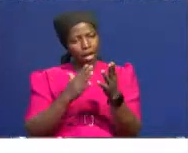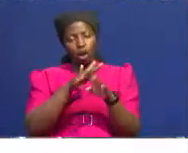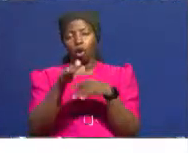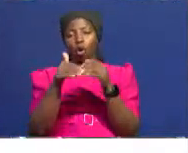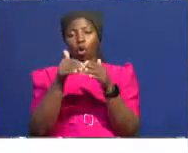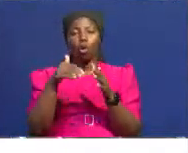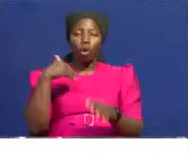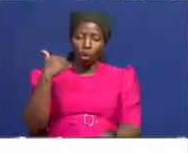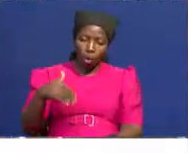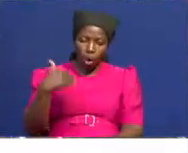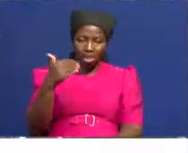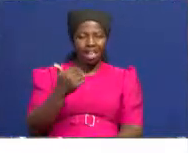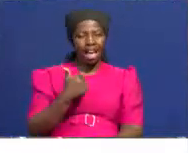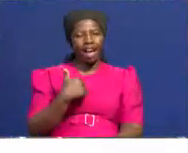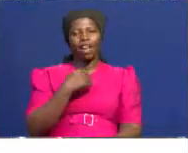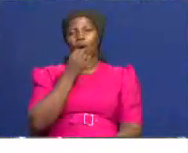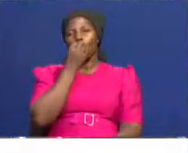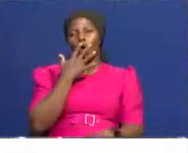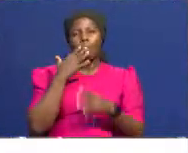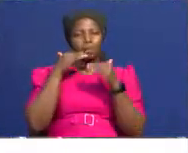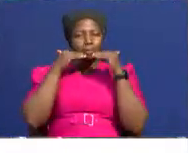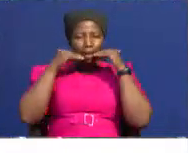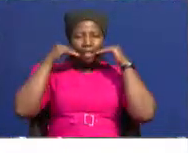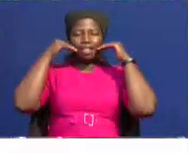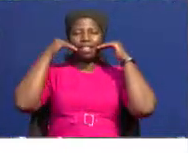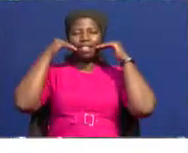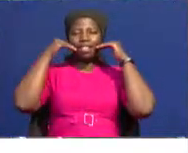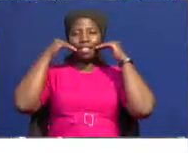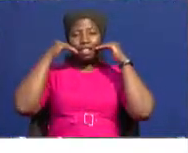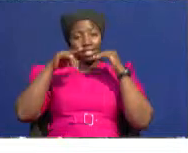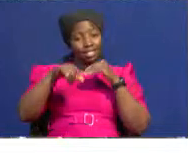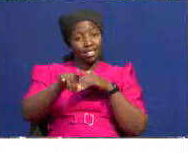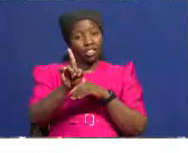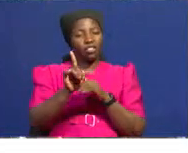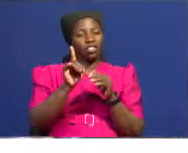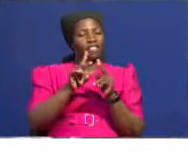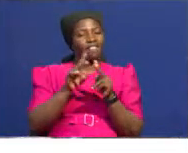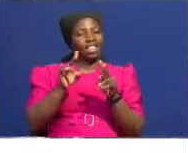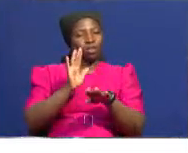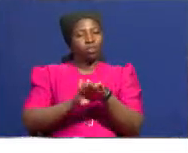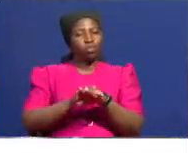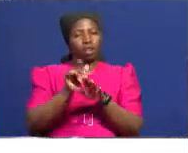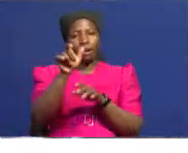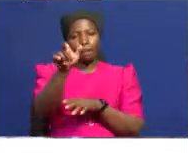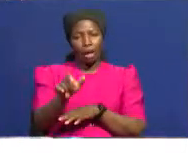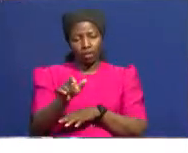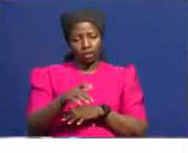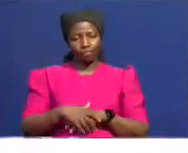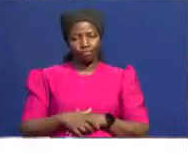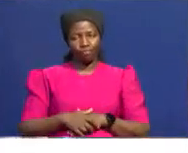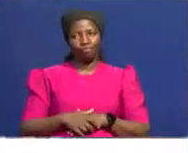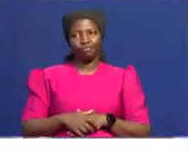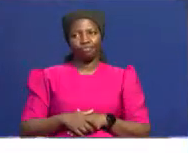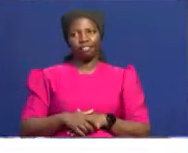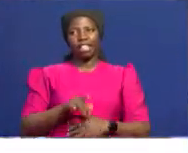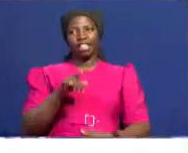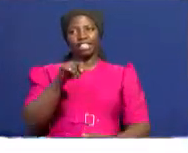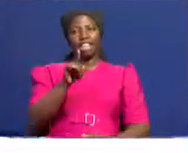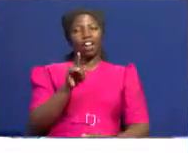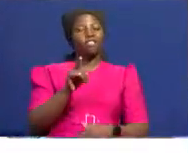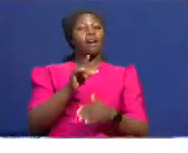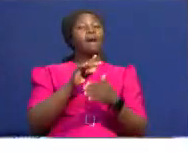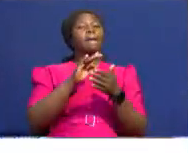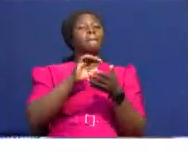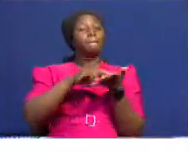always having a very warm smile. He was a great person. The general was many things to many